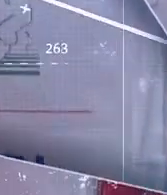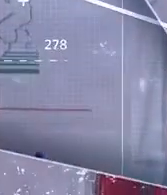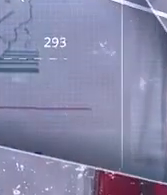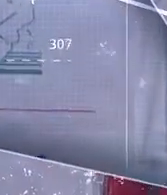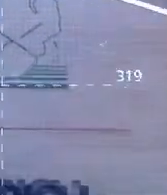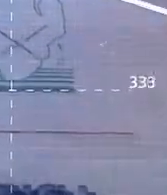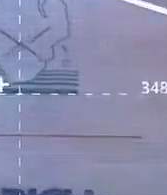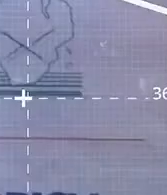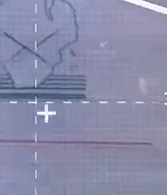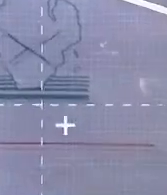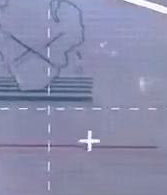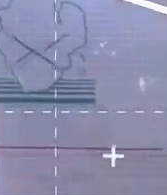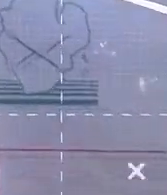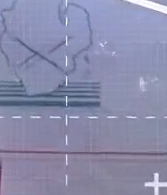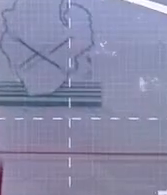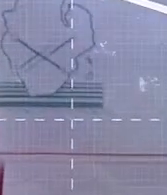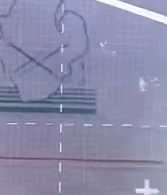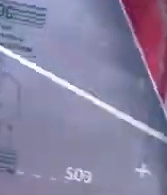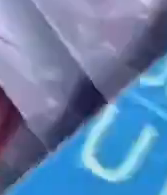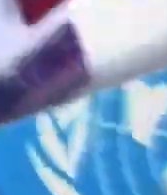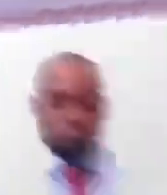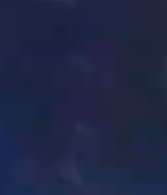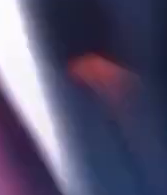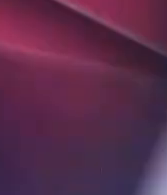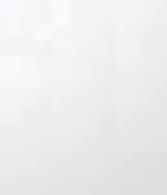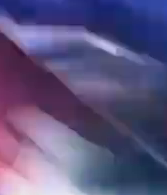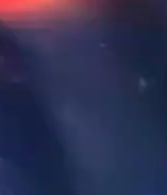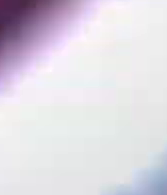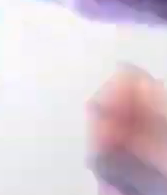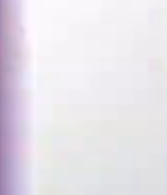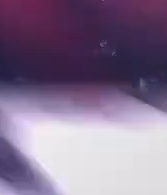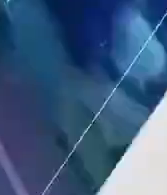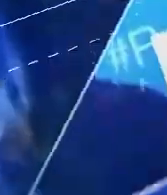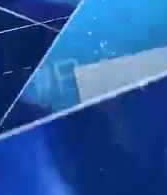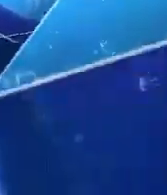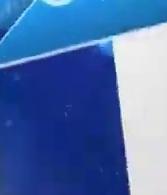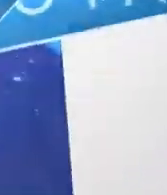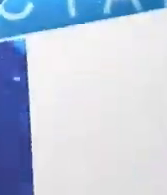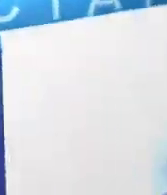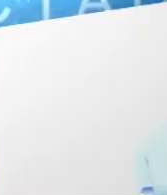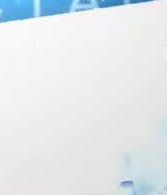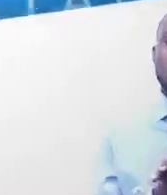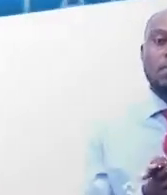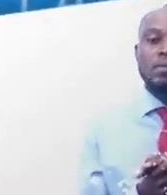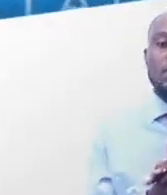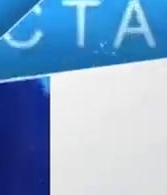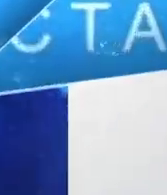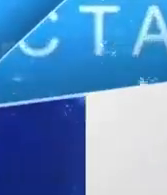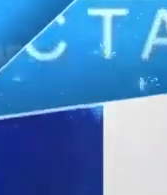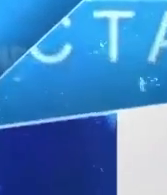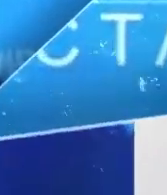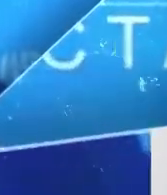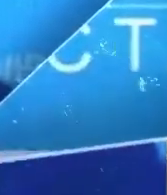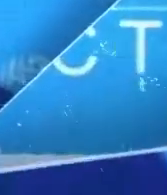We call for policies and practices that put people first. We call for